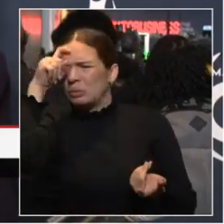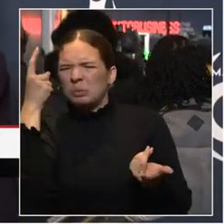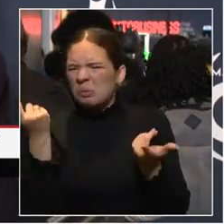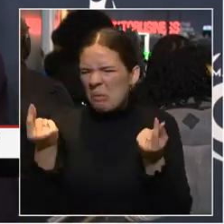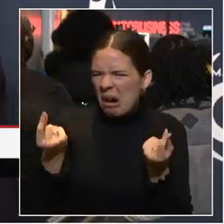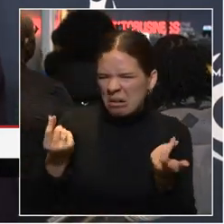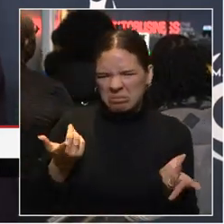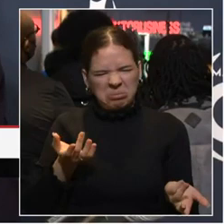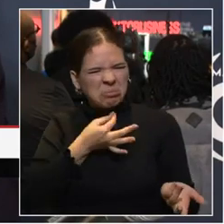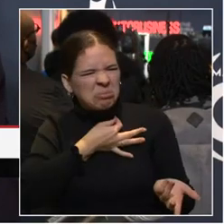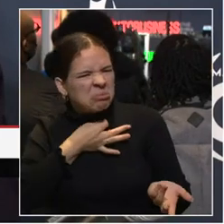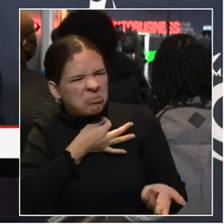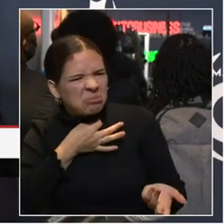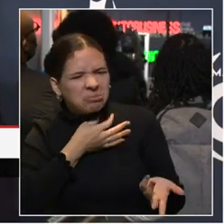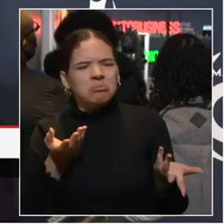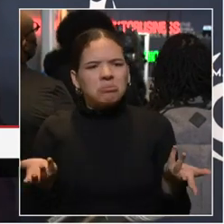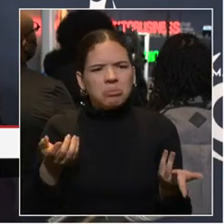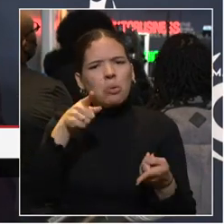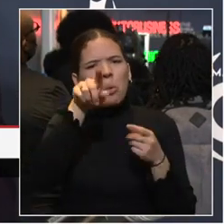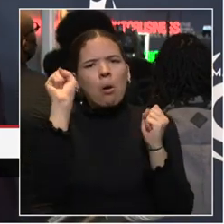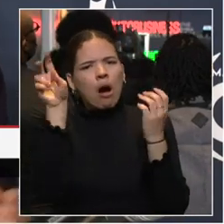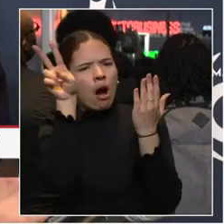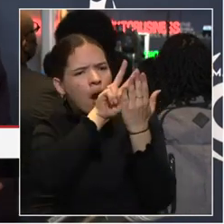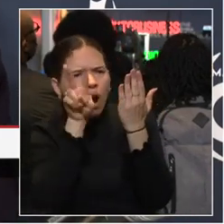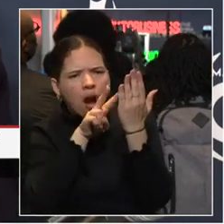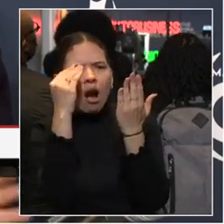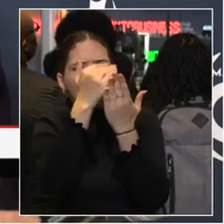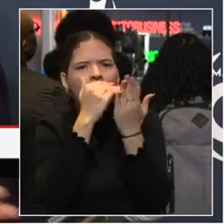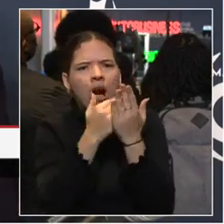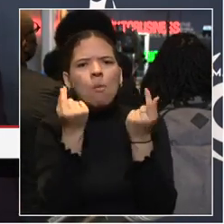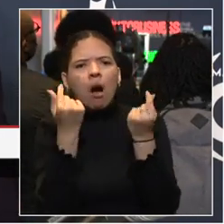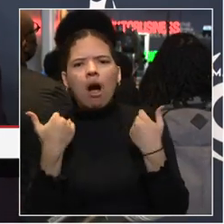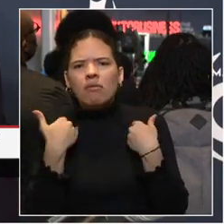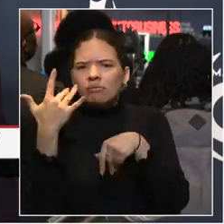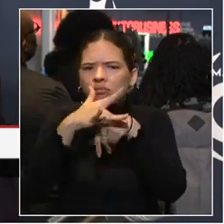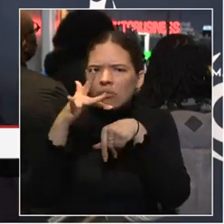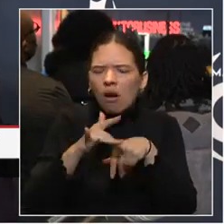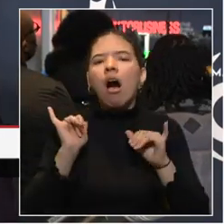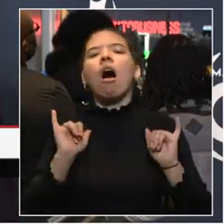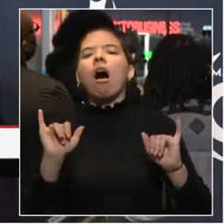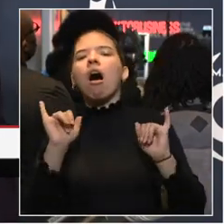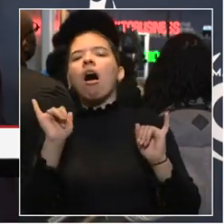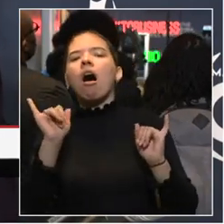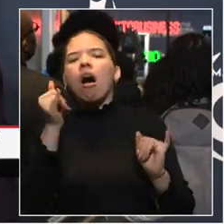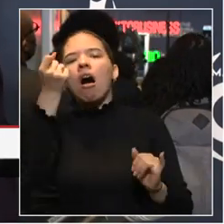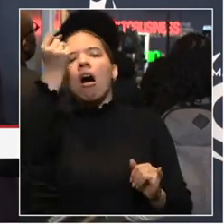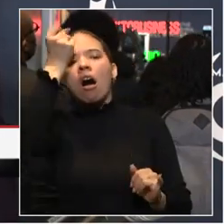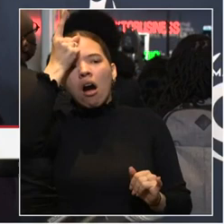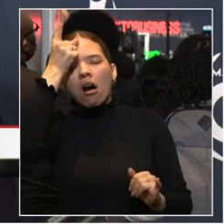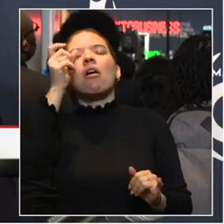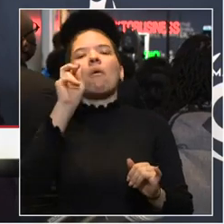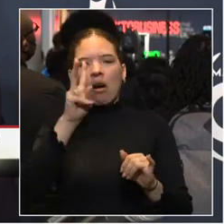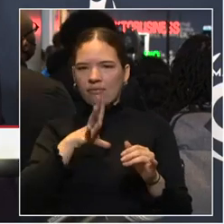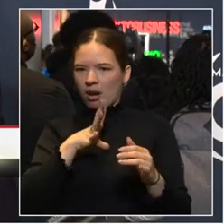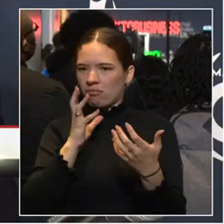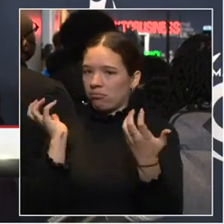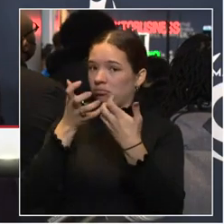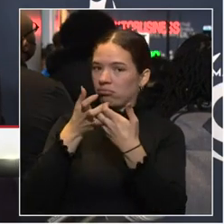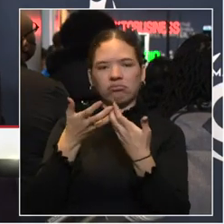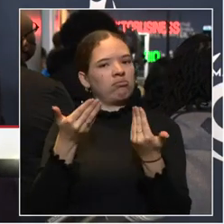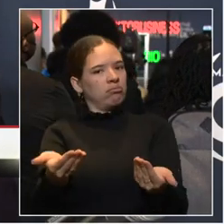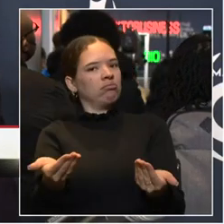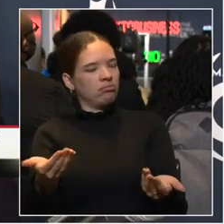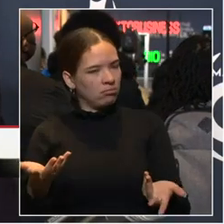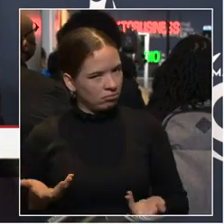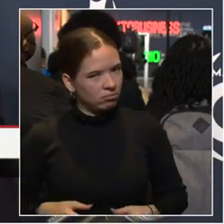what is going to be available sooner, and so that we can get a great match for you. One thing that's important to me,